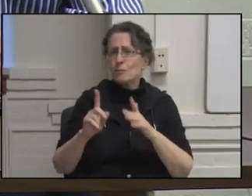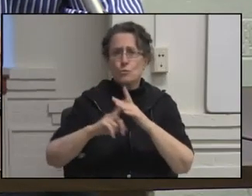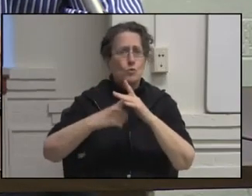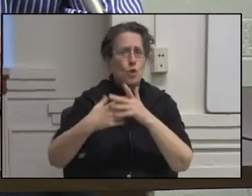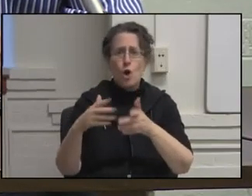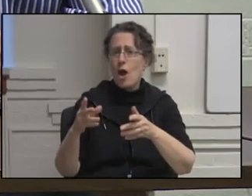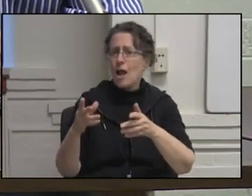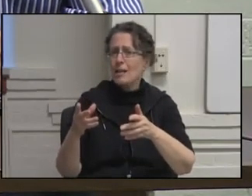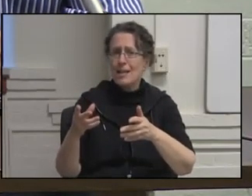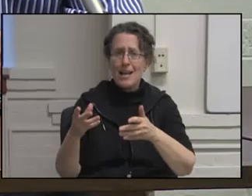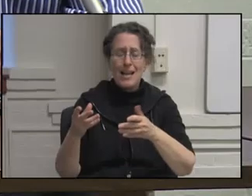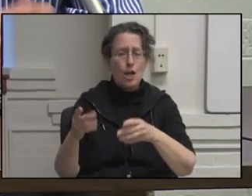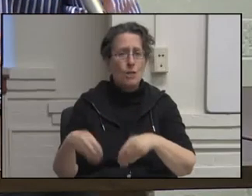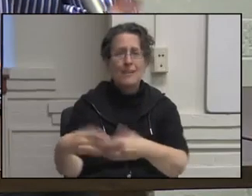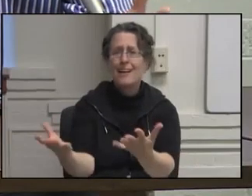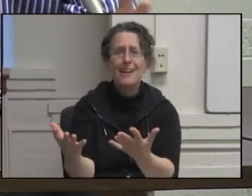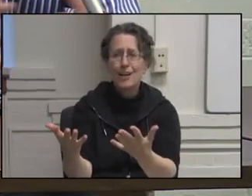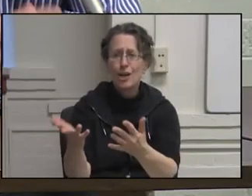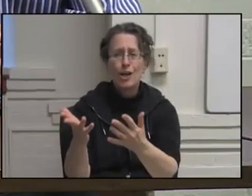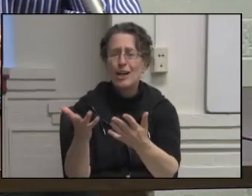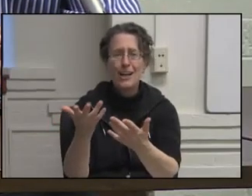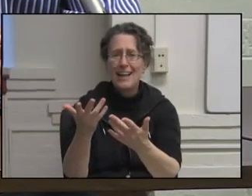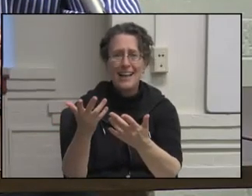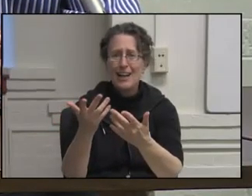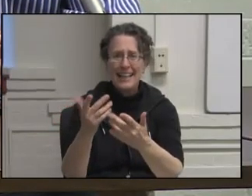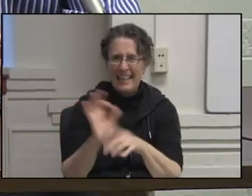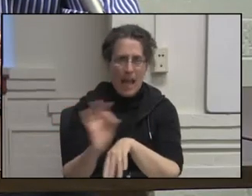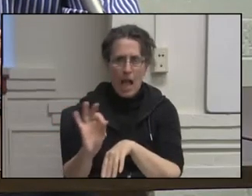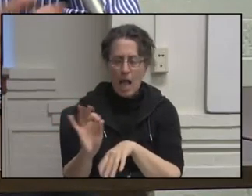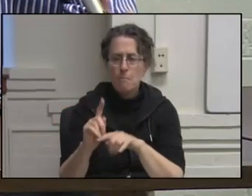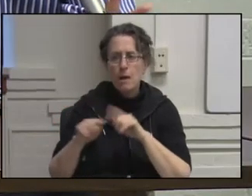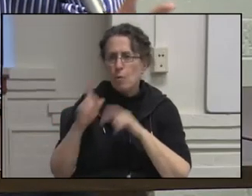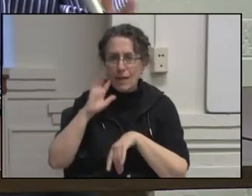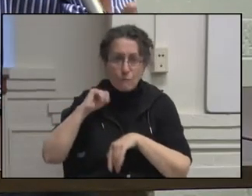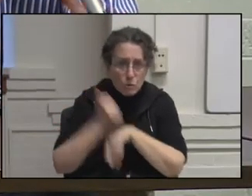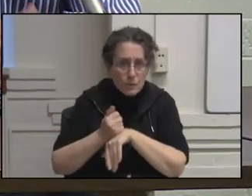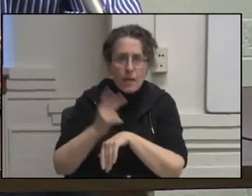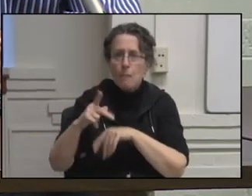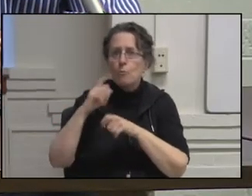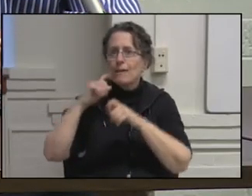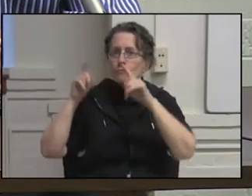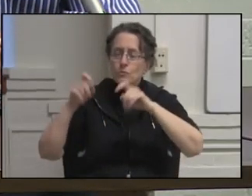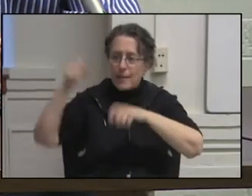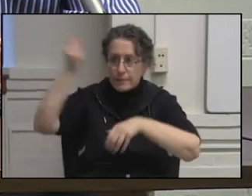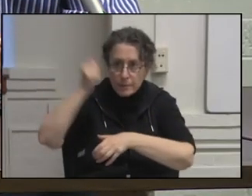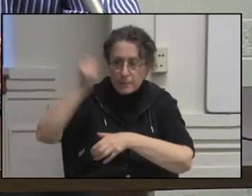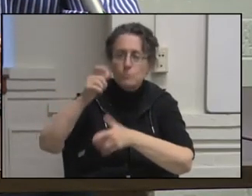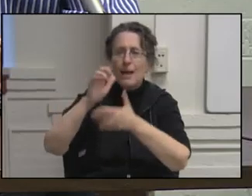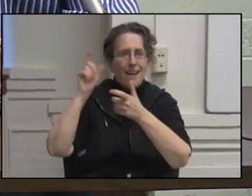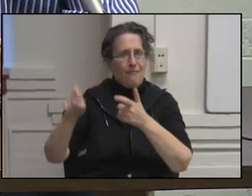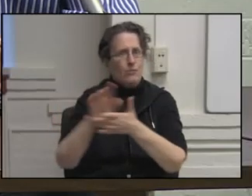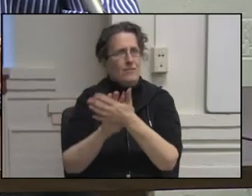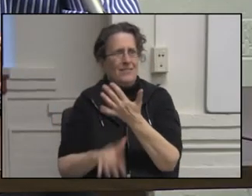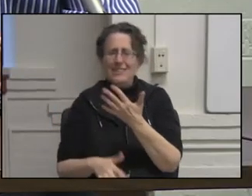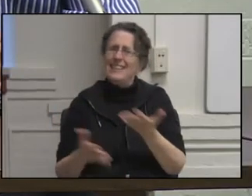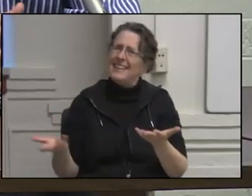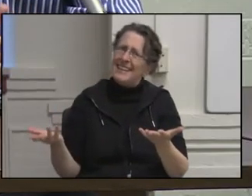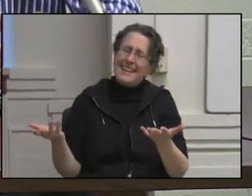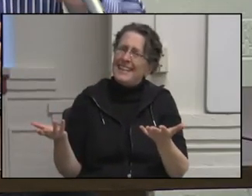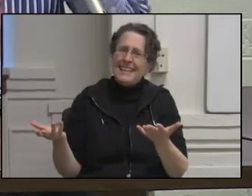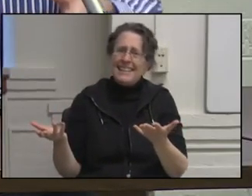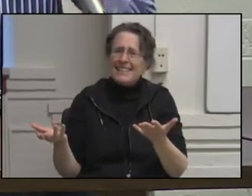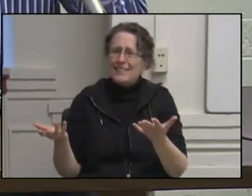till later in the morning, or until, you know, things get going. But we just didn't want to limit ourselves to having to wait to set that up and start testing